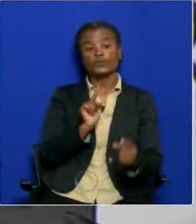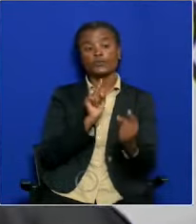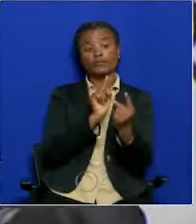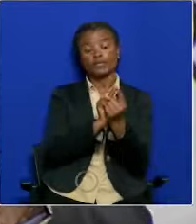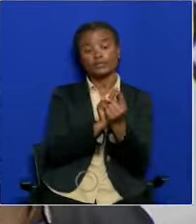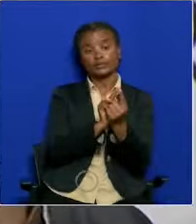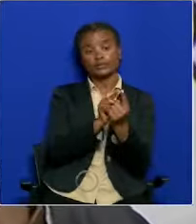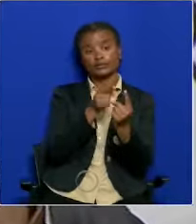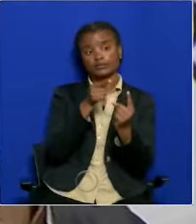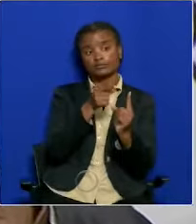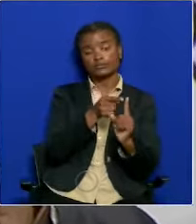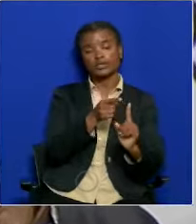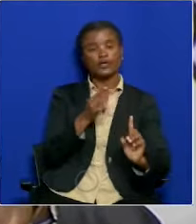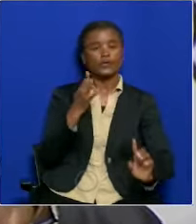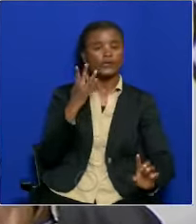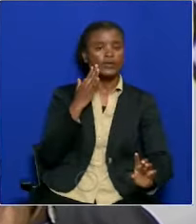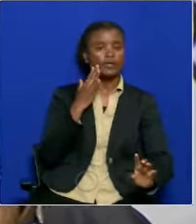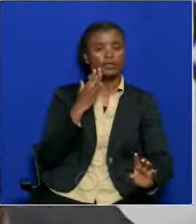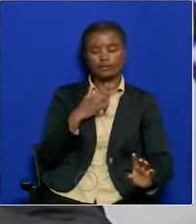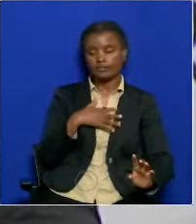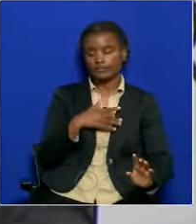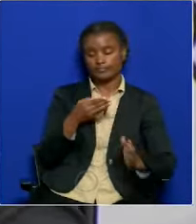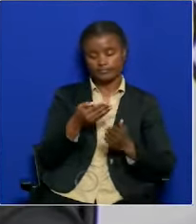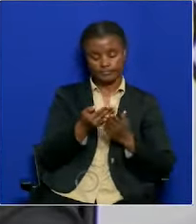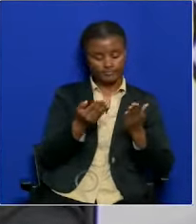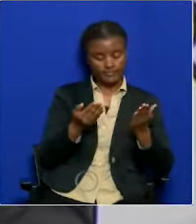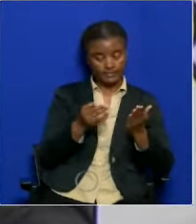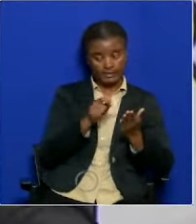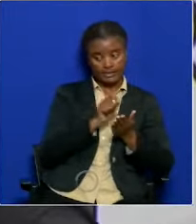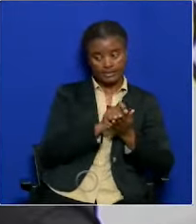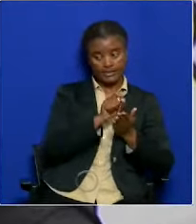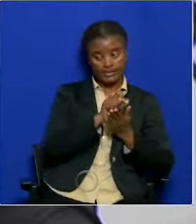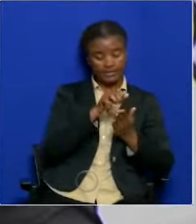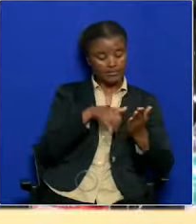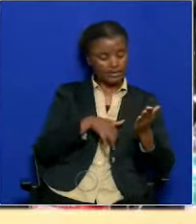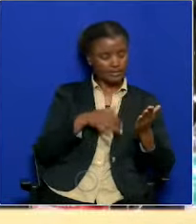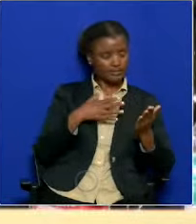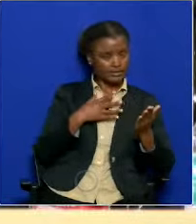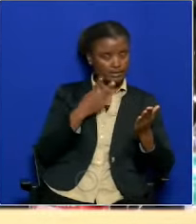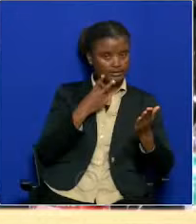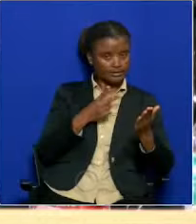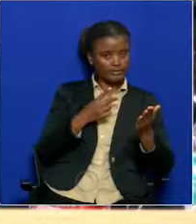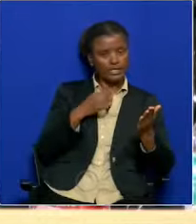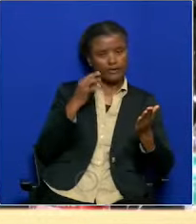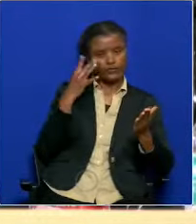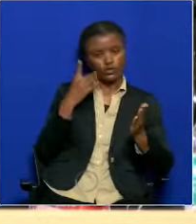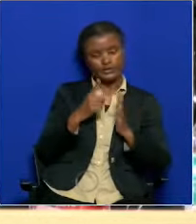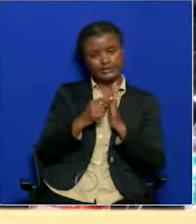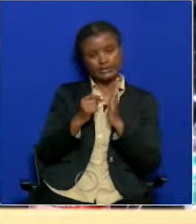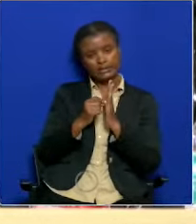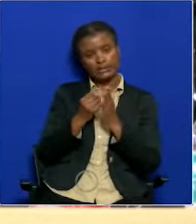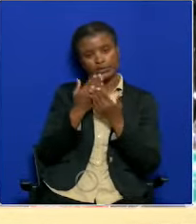me refer to my statement because I forgot the date. I don't know if it was the 4th